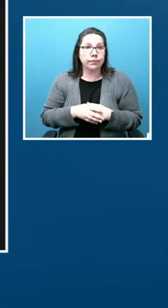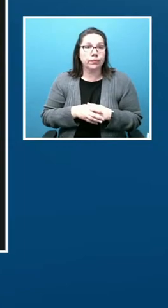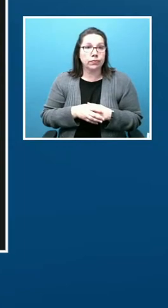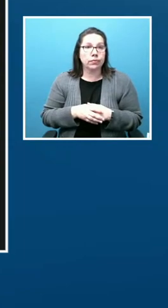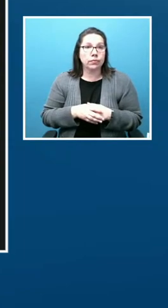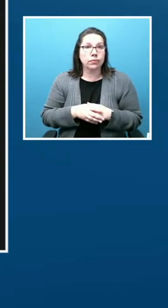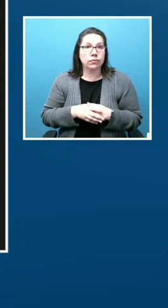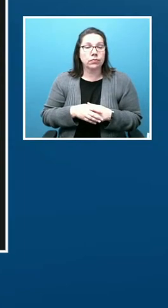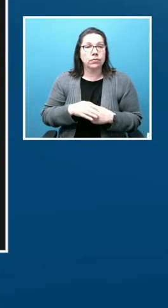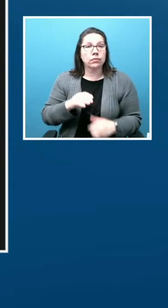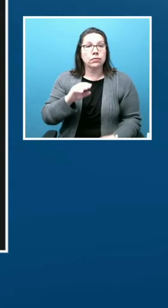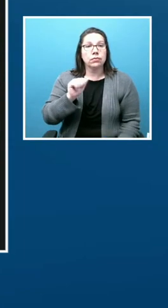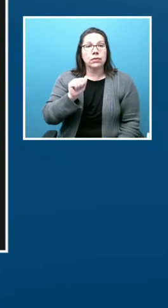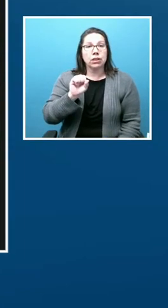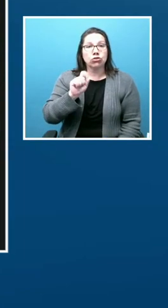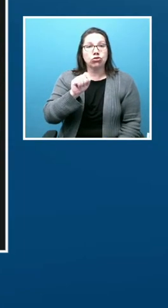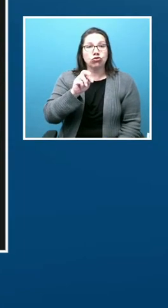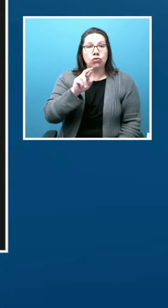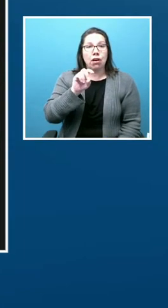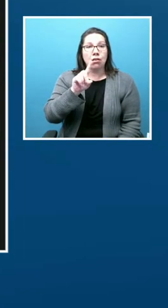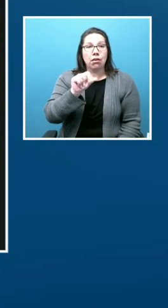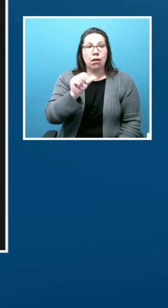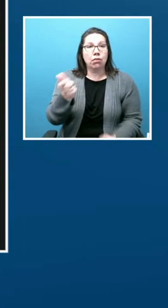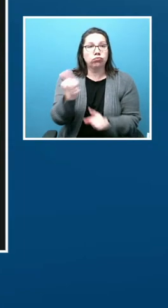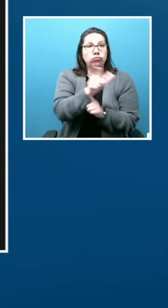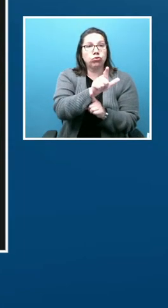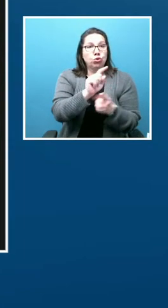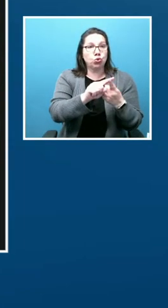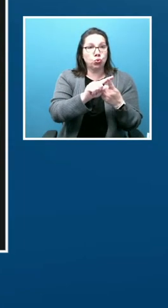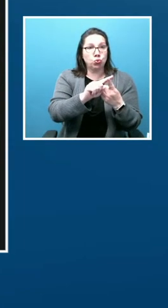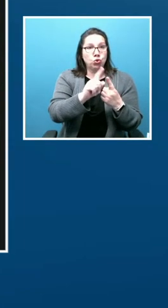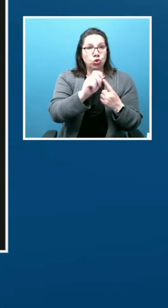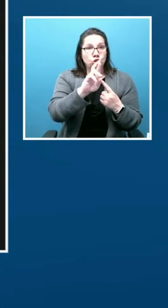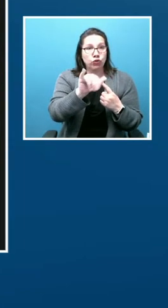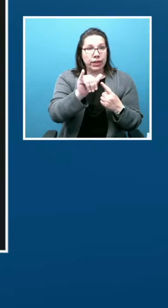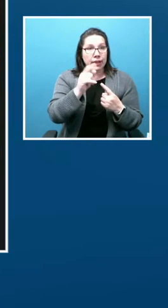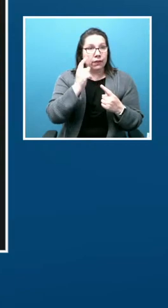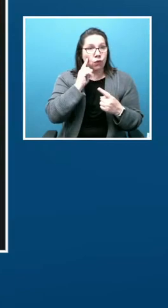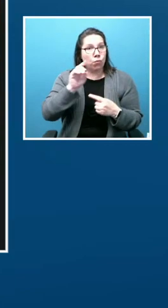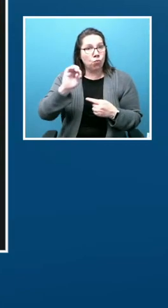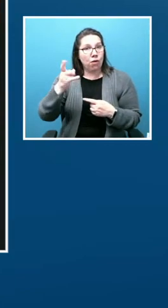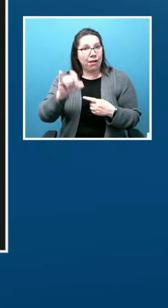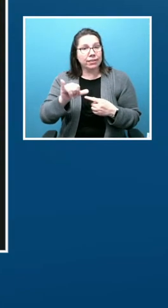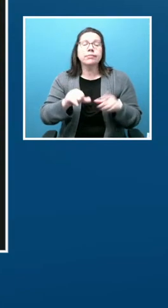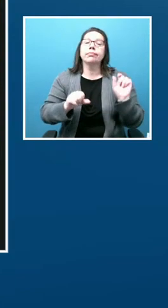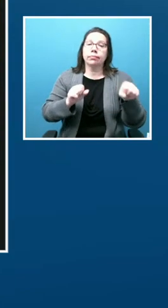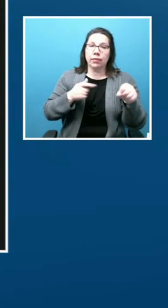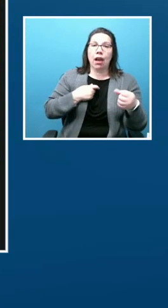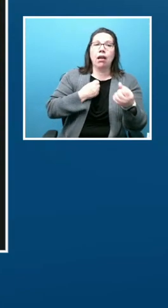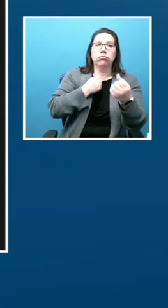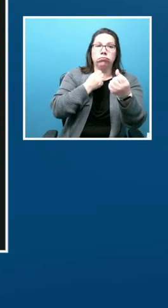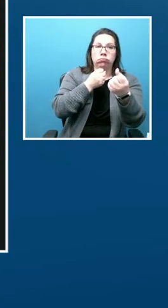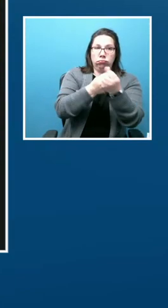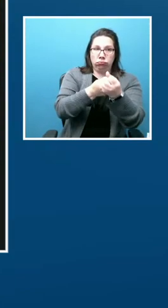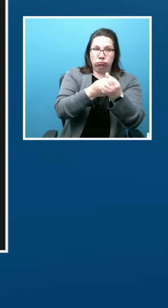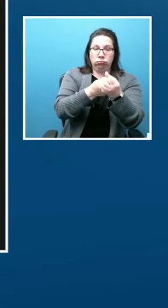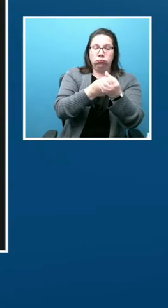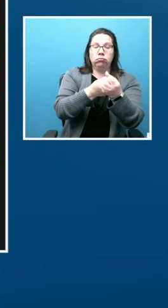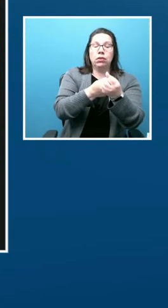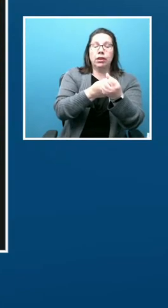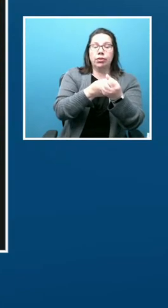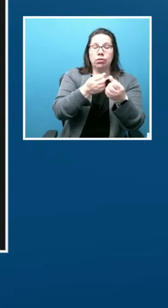Ms. Estrada has given her proxy to you, Mr. Curry. I vote in favor of the resolution as